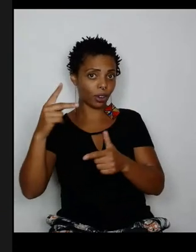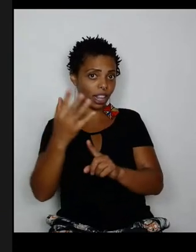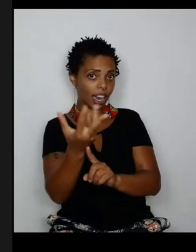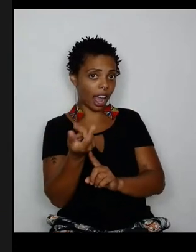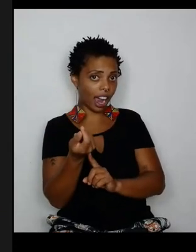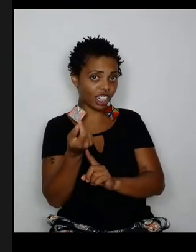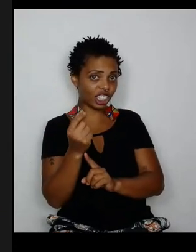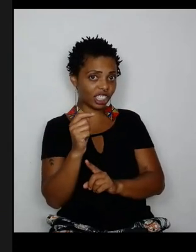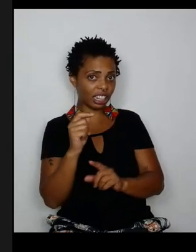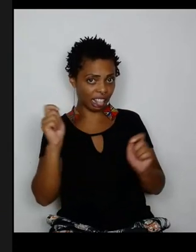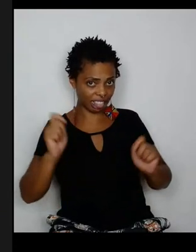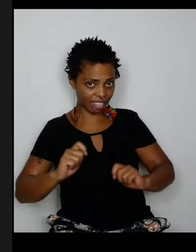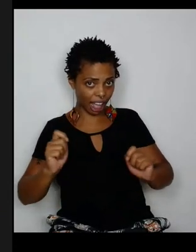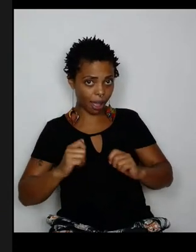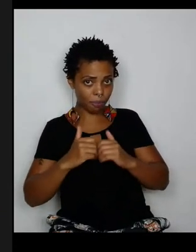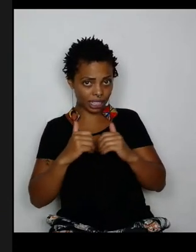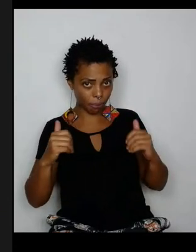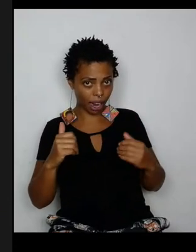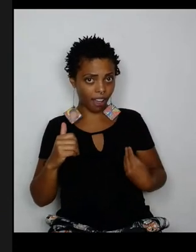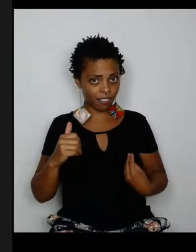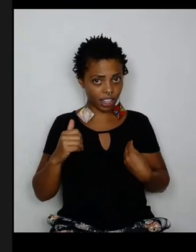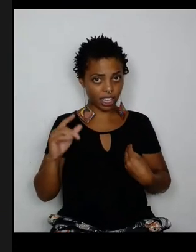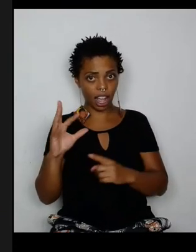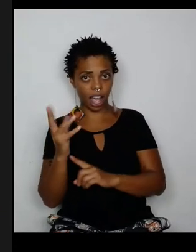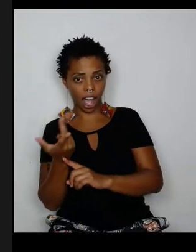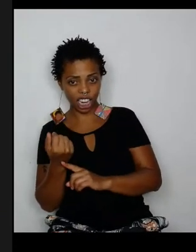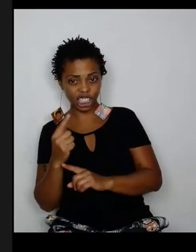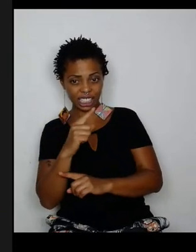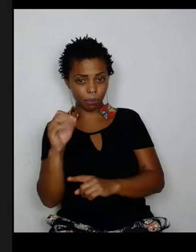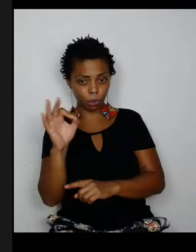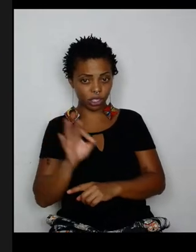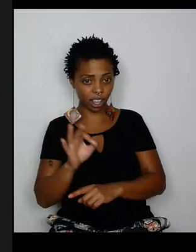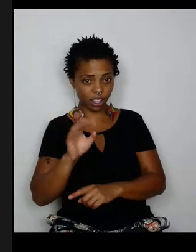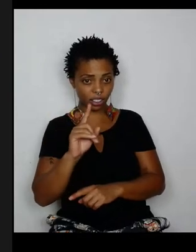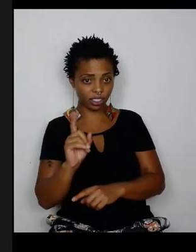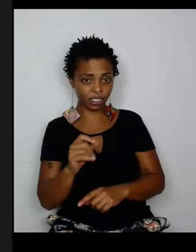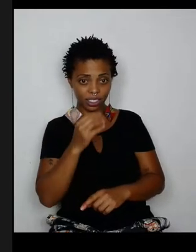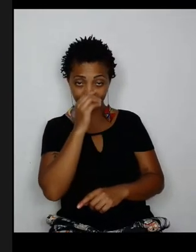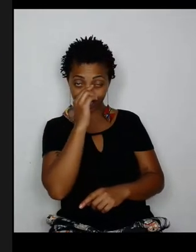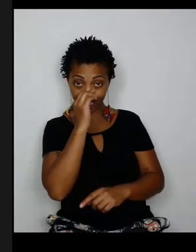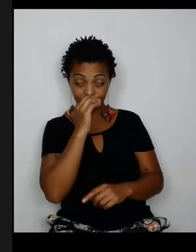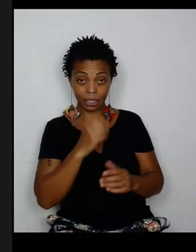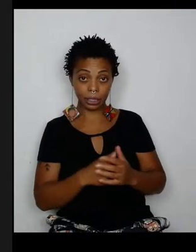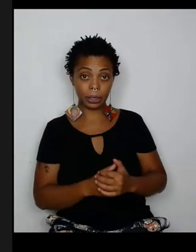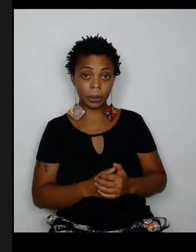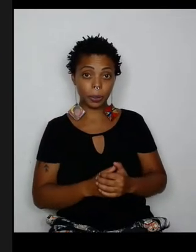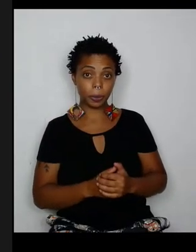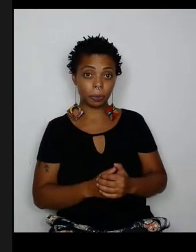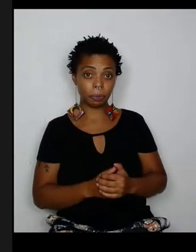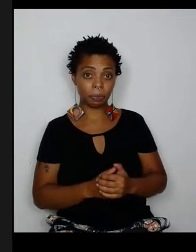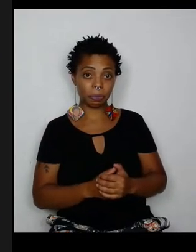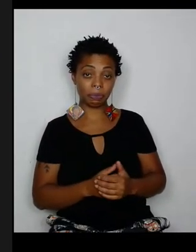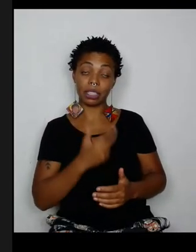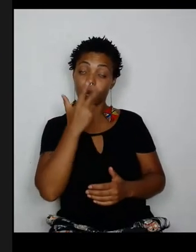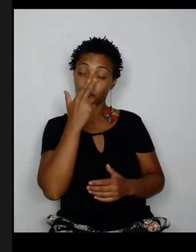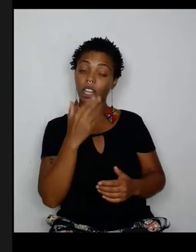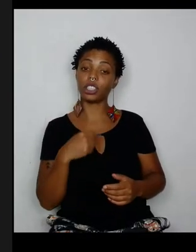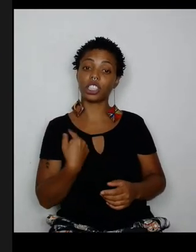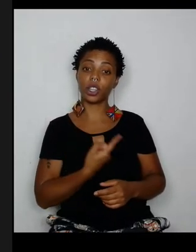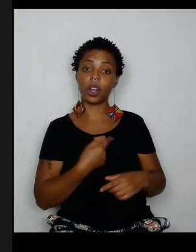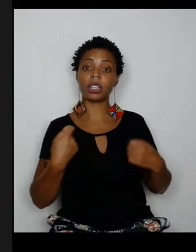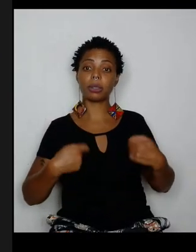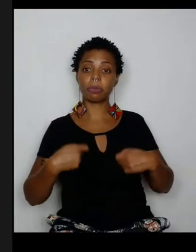entirely i mean i i think that that what we should be calling for here is fully contextualizing